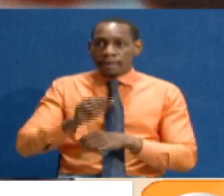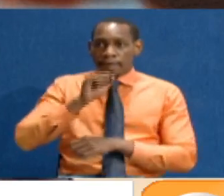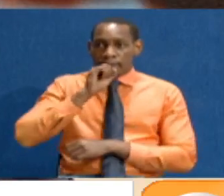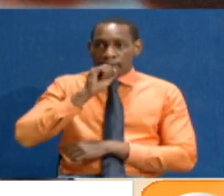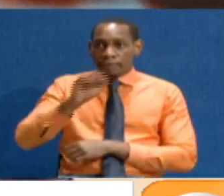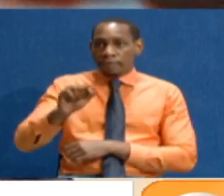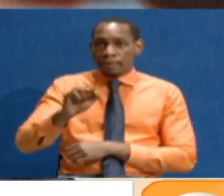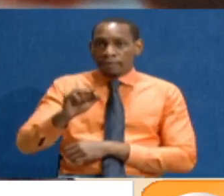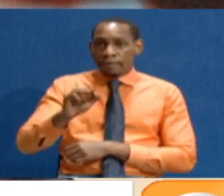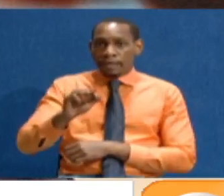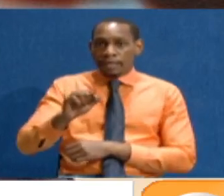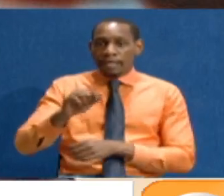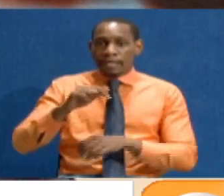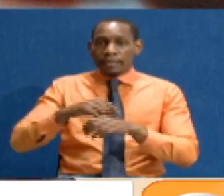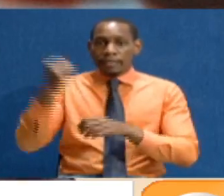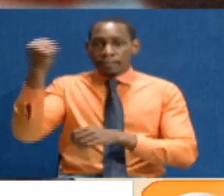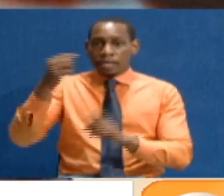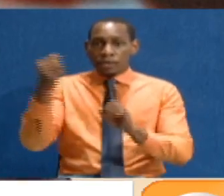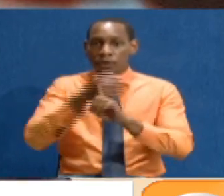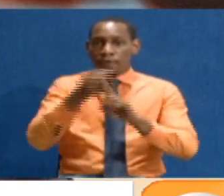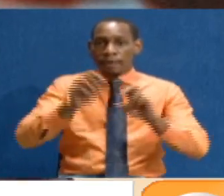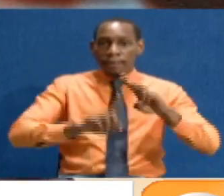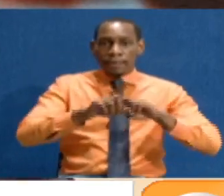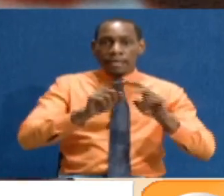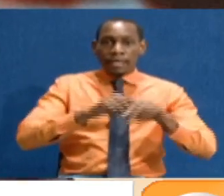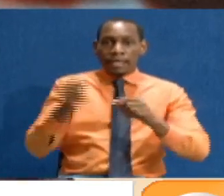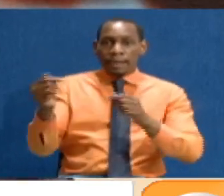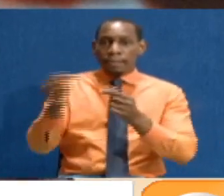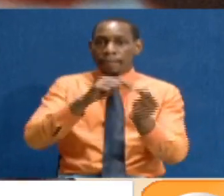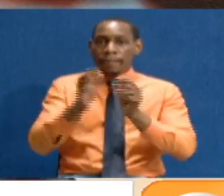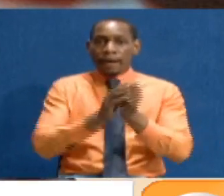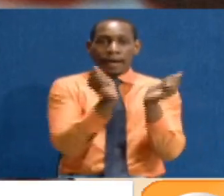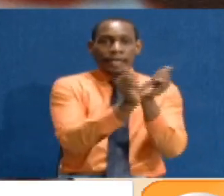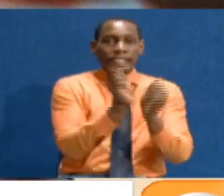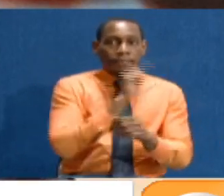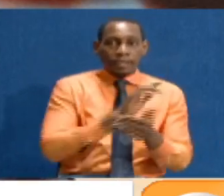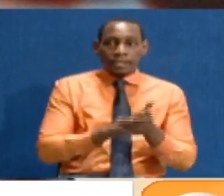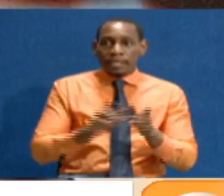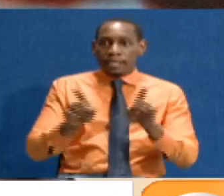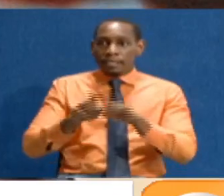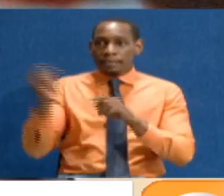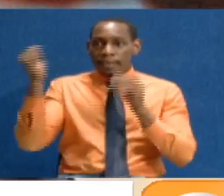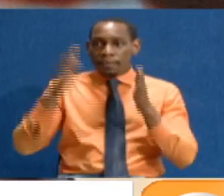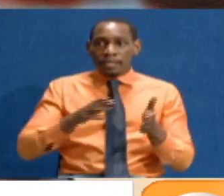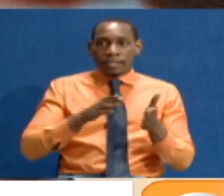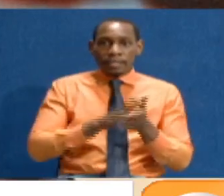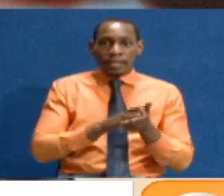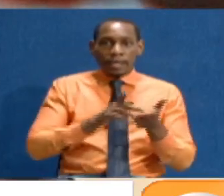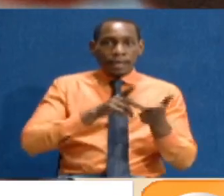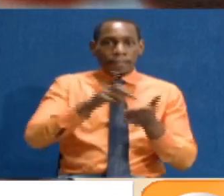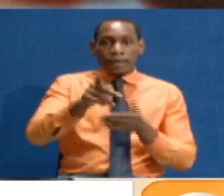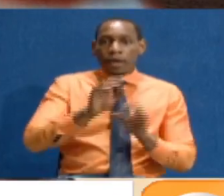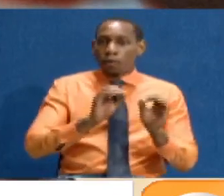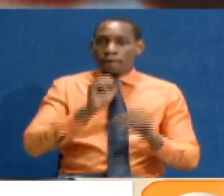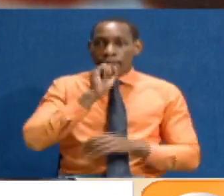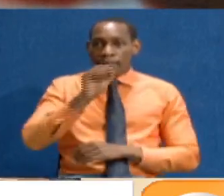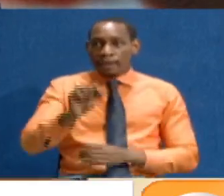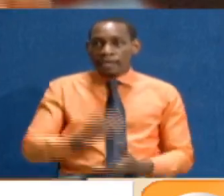to go cause chaos, political chaos. And after causing that chaos, they're arrested, and even those politicians don't pay them the 500.